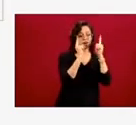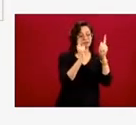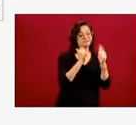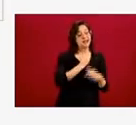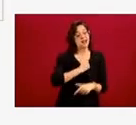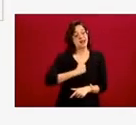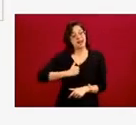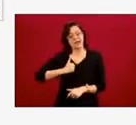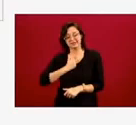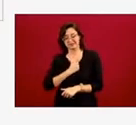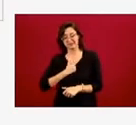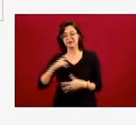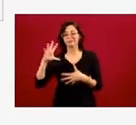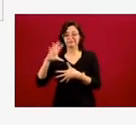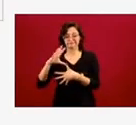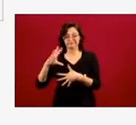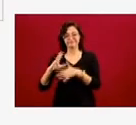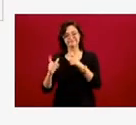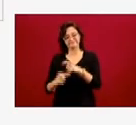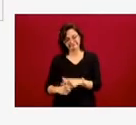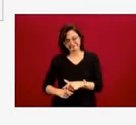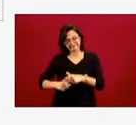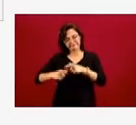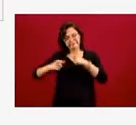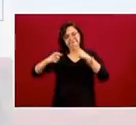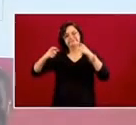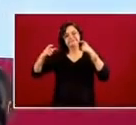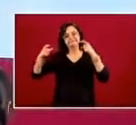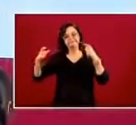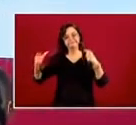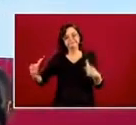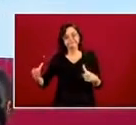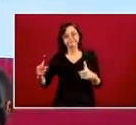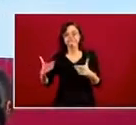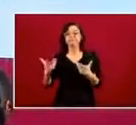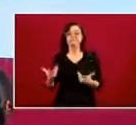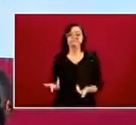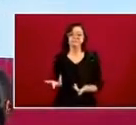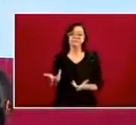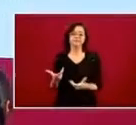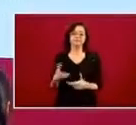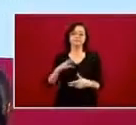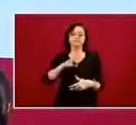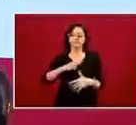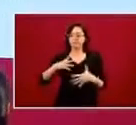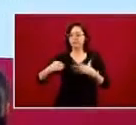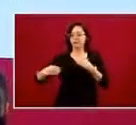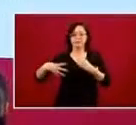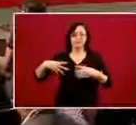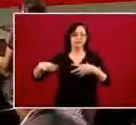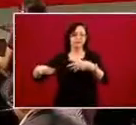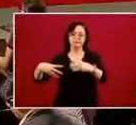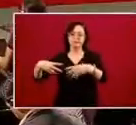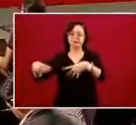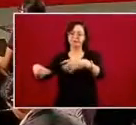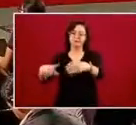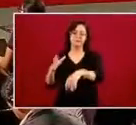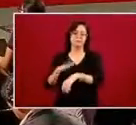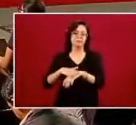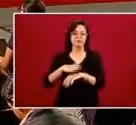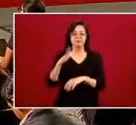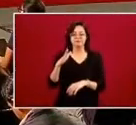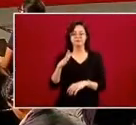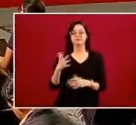Europe that they will have a lesser and lesser representation in this chart. But unfortunately, we are also